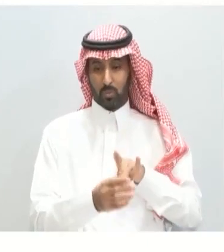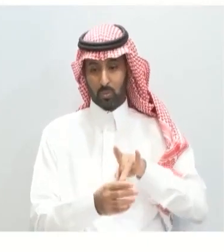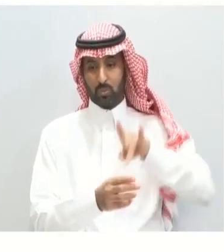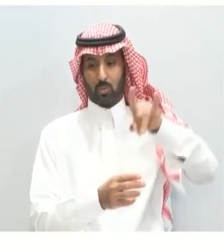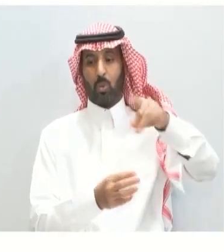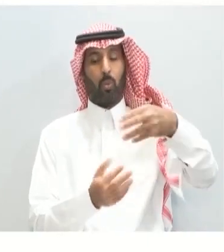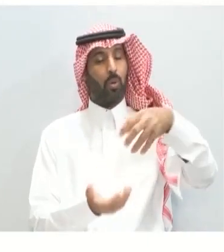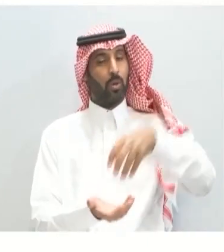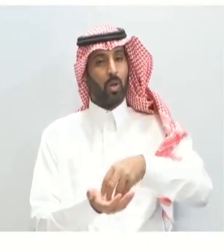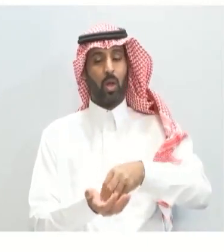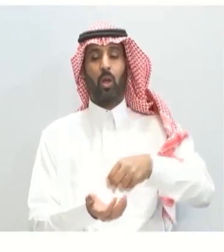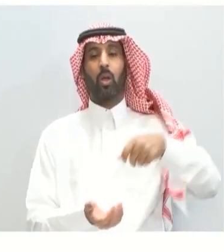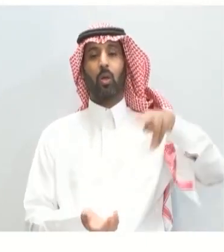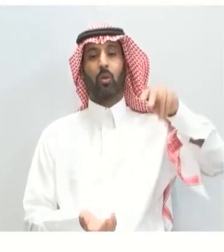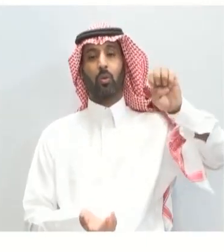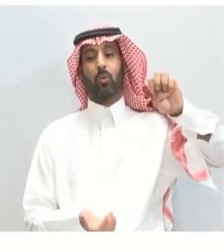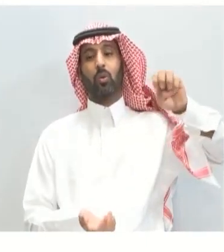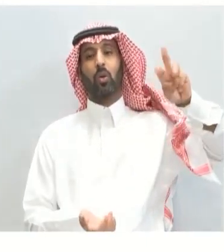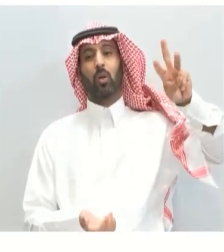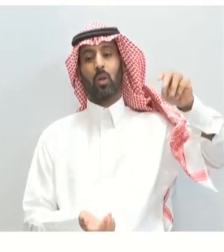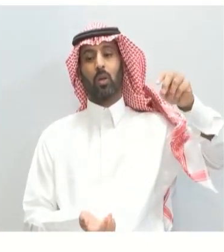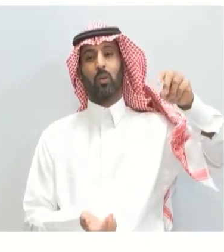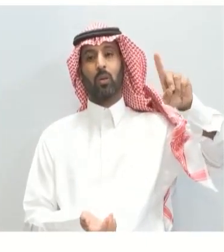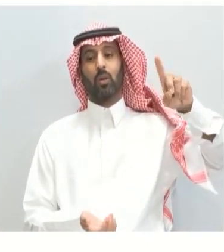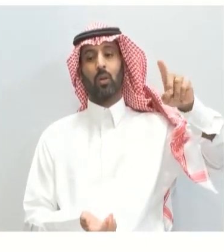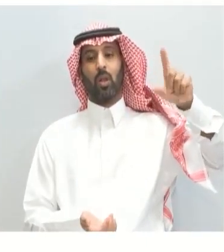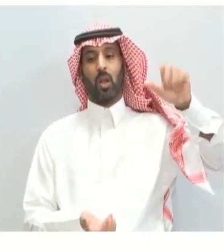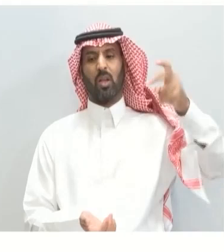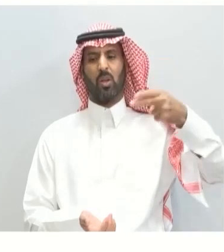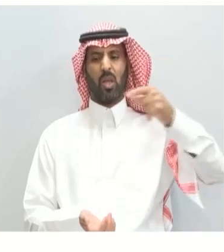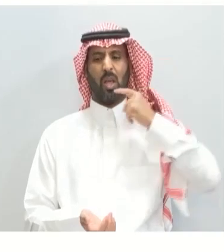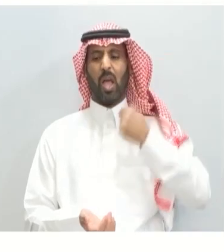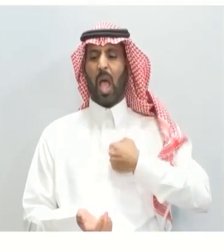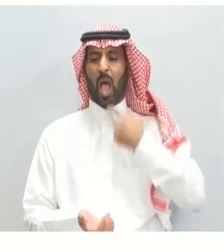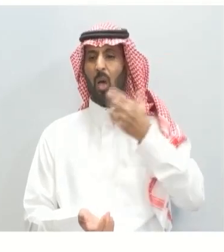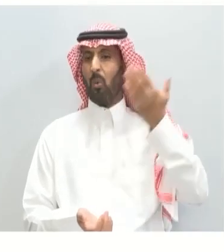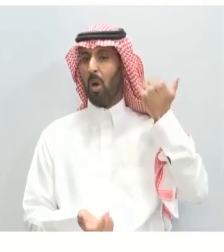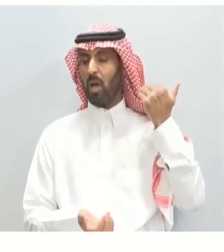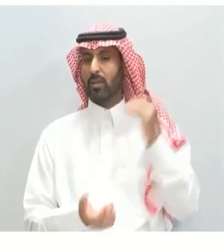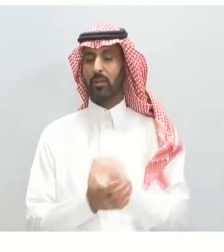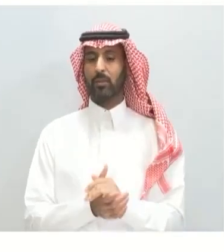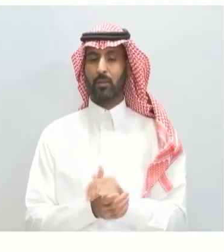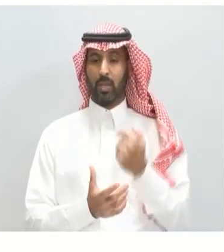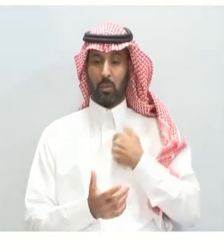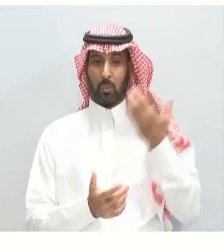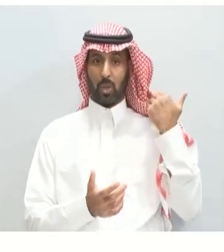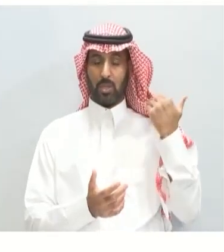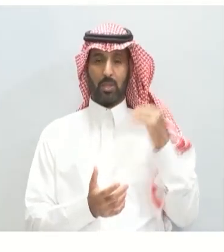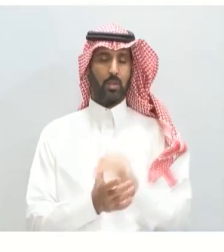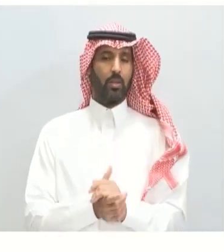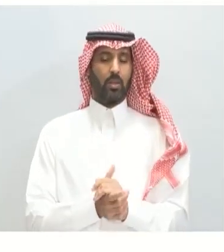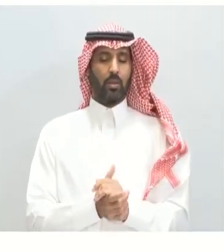to New Delhi. I was what? He's describing how does he feel. So I was